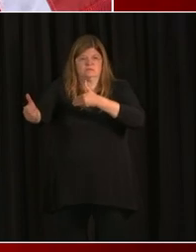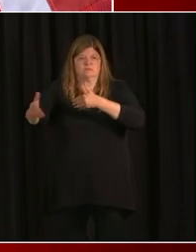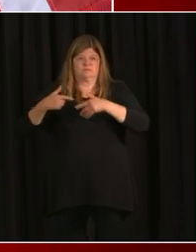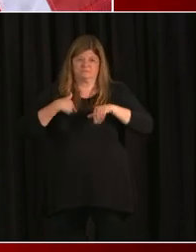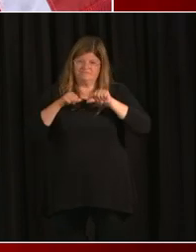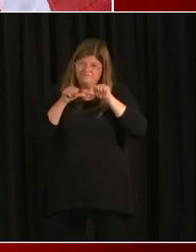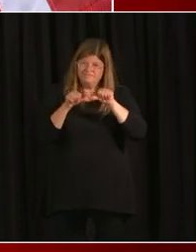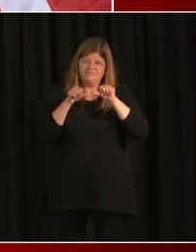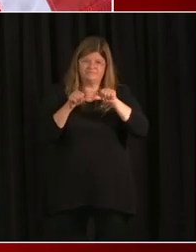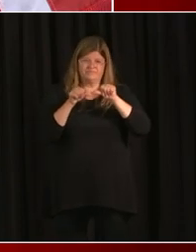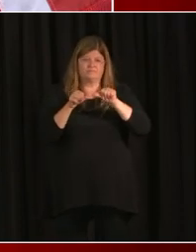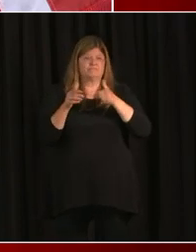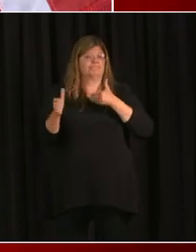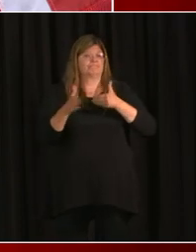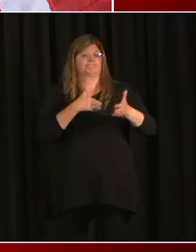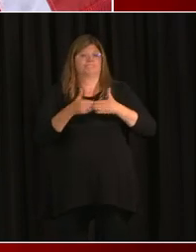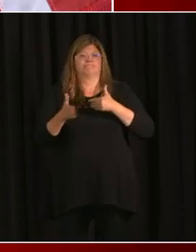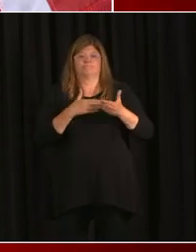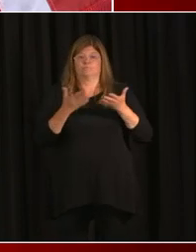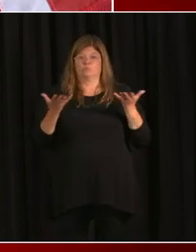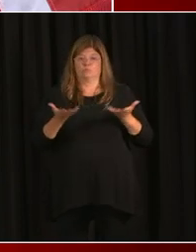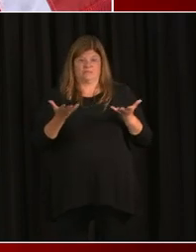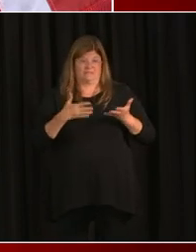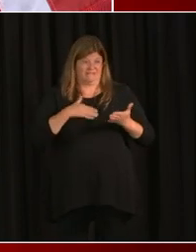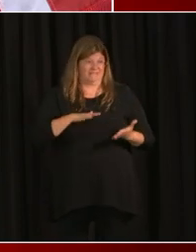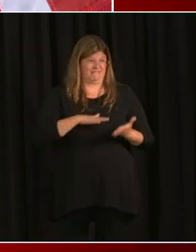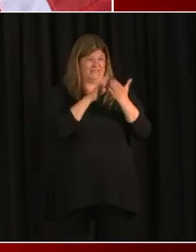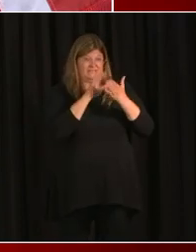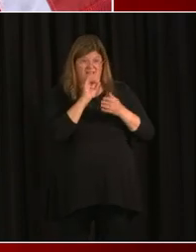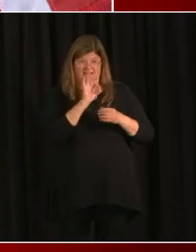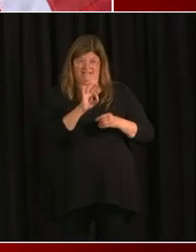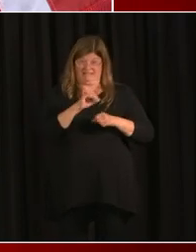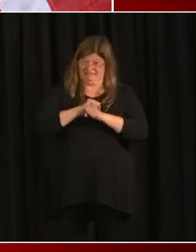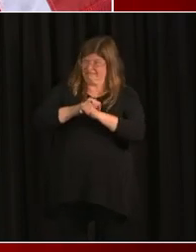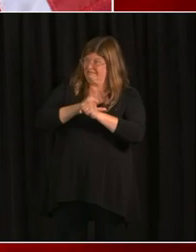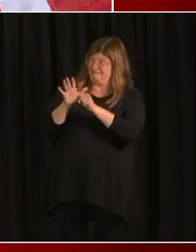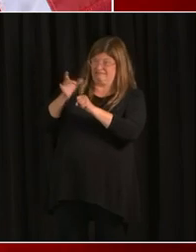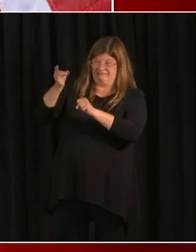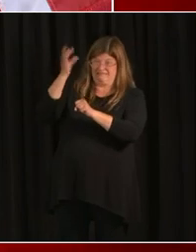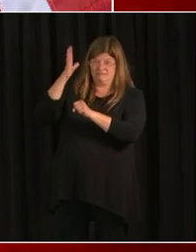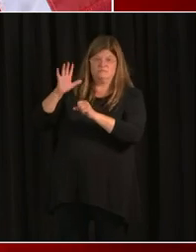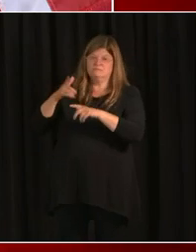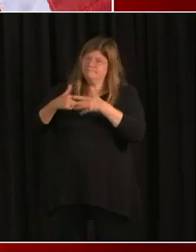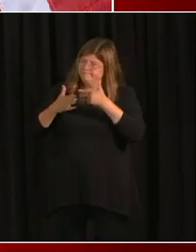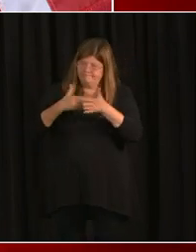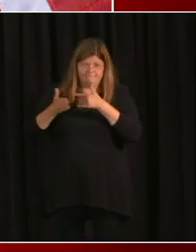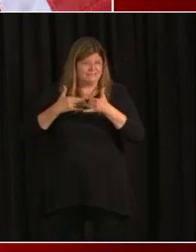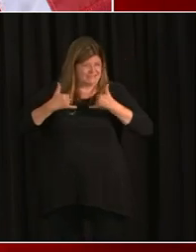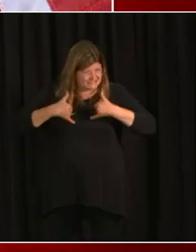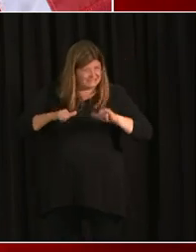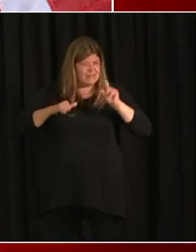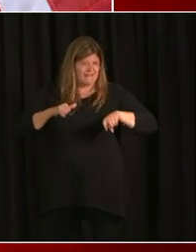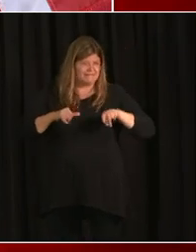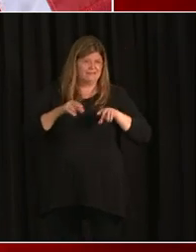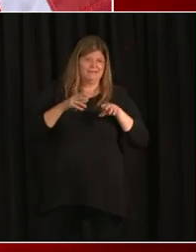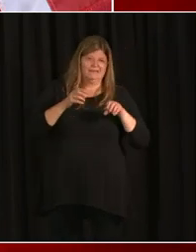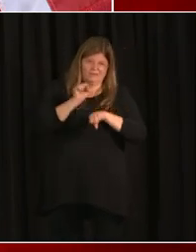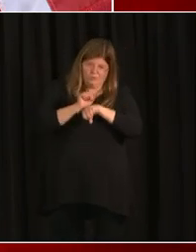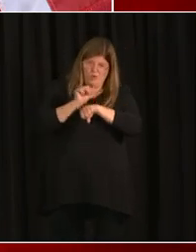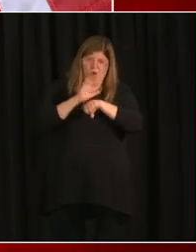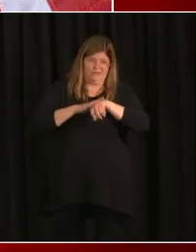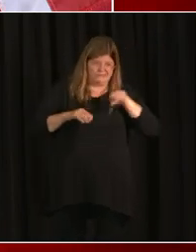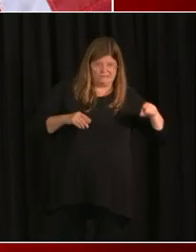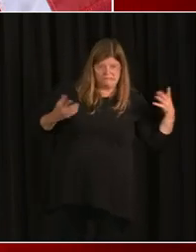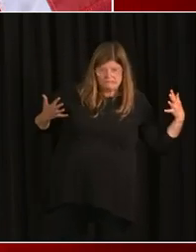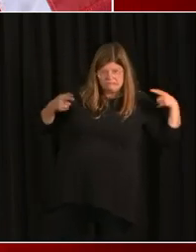continue, even in the face of this pandemic, to be focused on our safety net as well, to make sure people